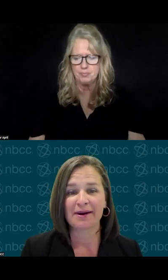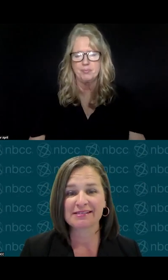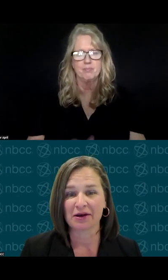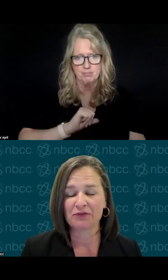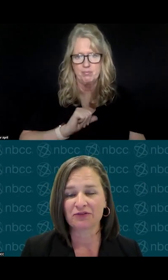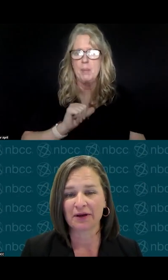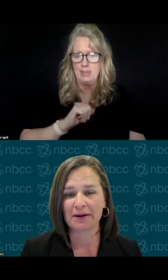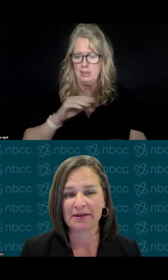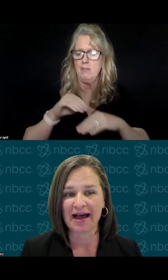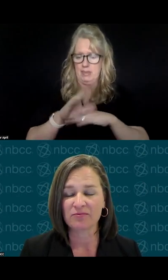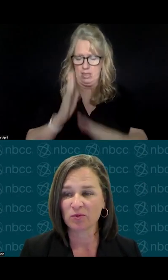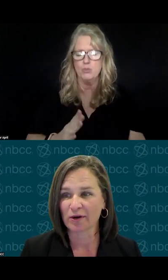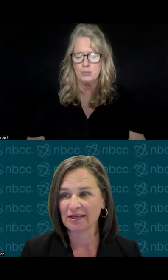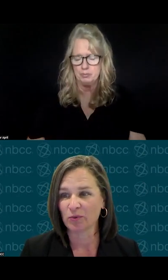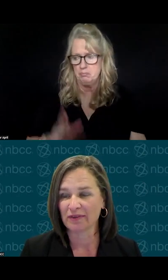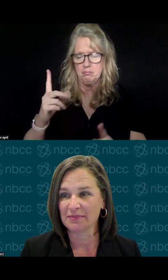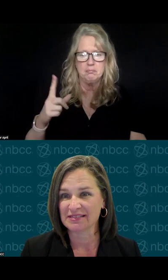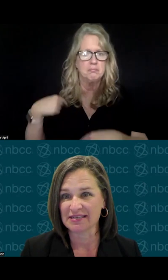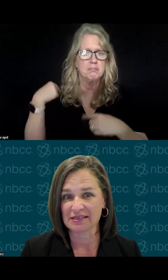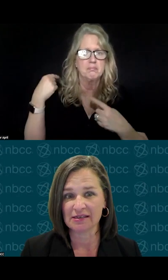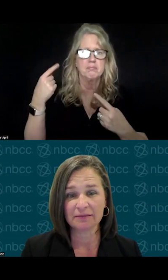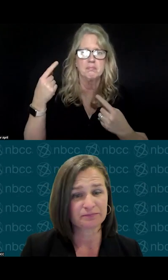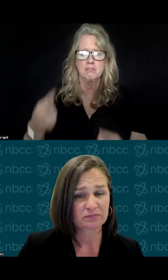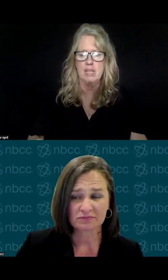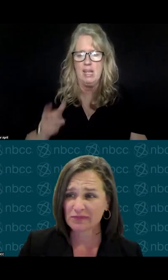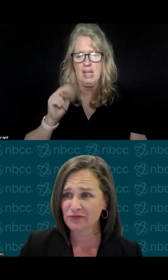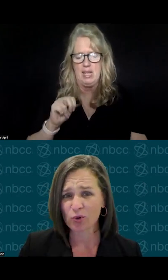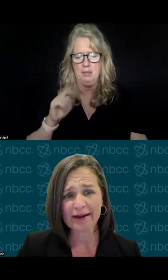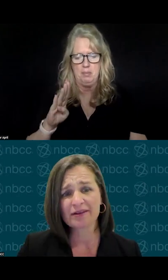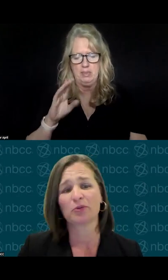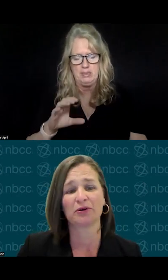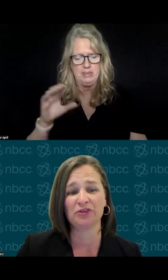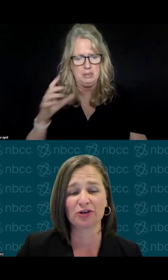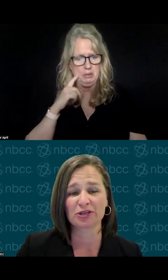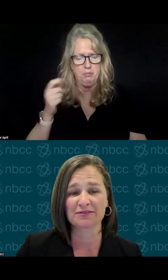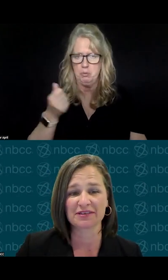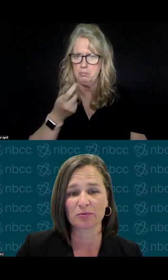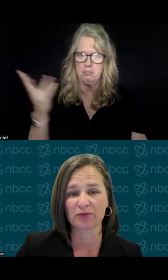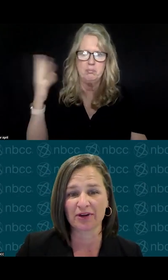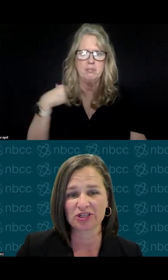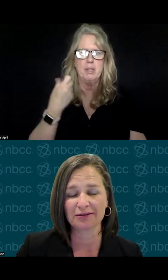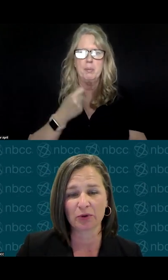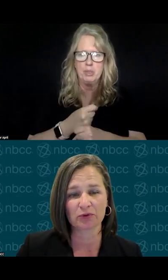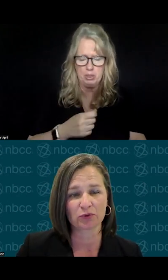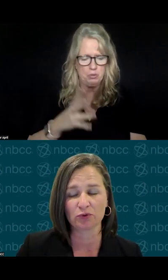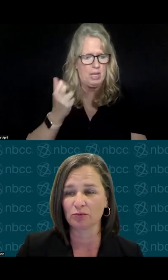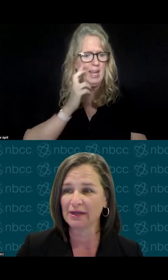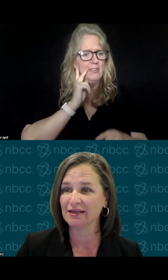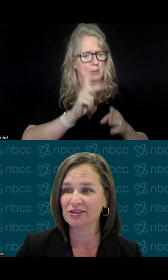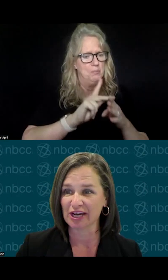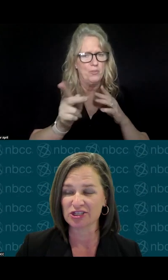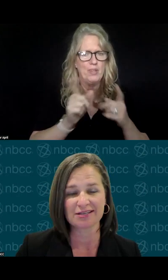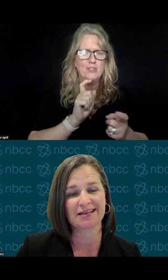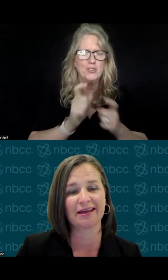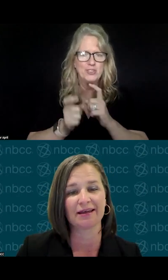counselor myself, and have been working with NBCC for quite a number of years. So I've seen the profession go through